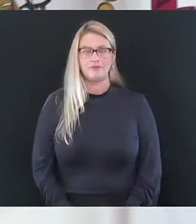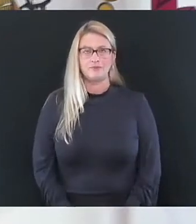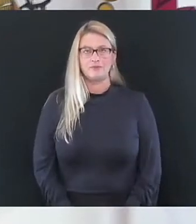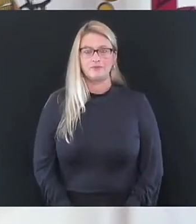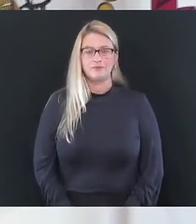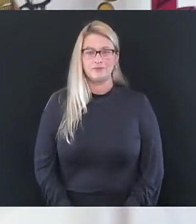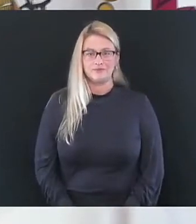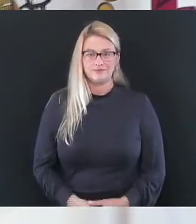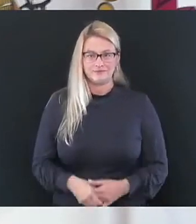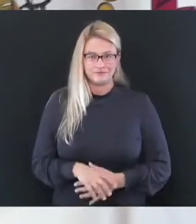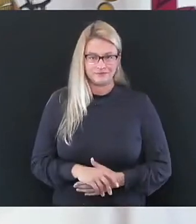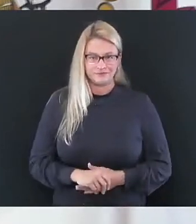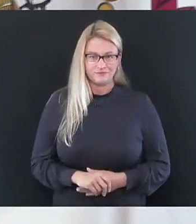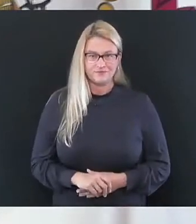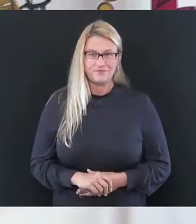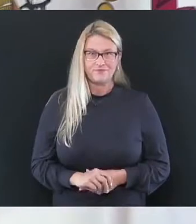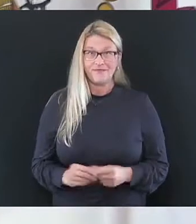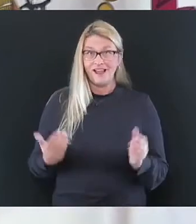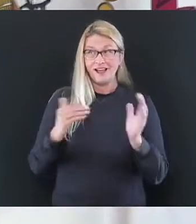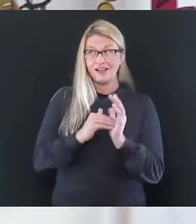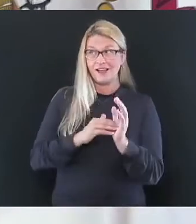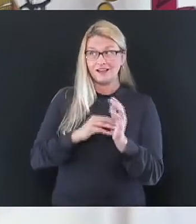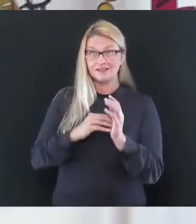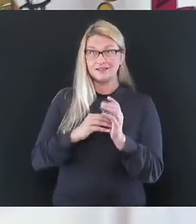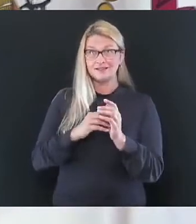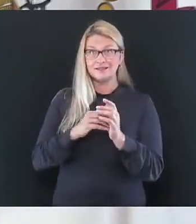Again, look at the ages.